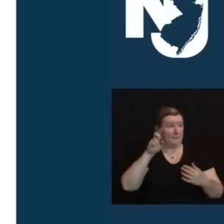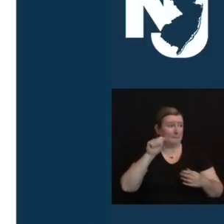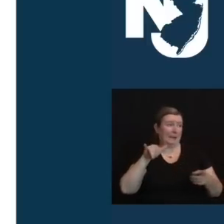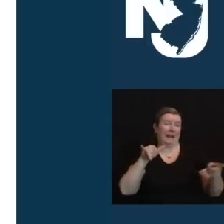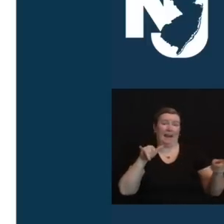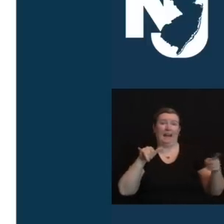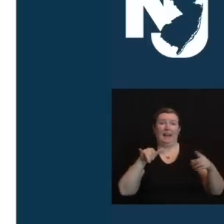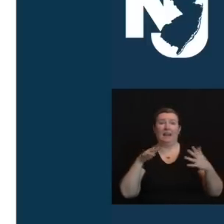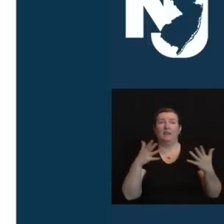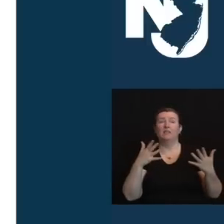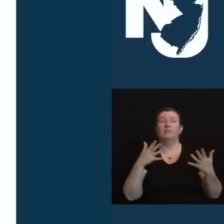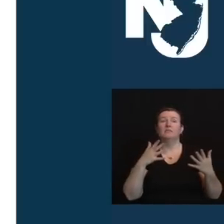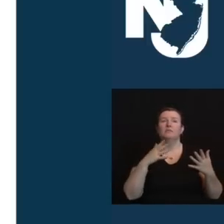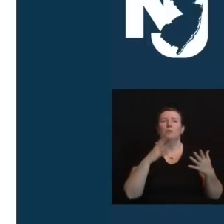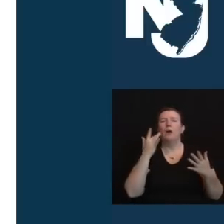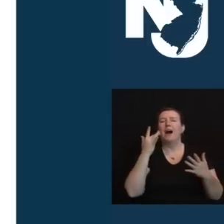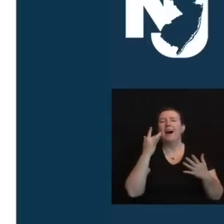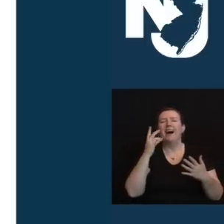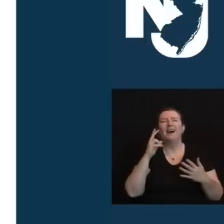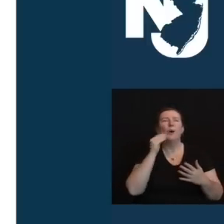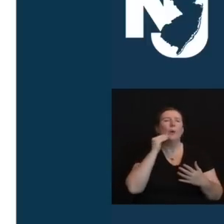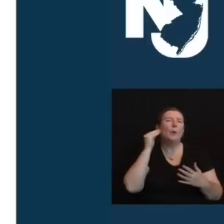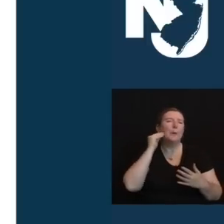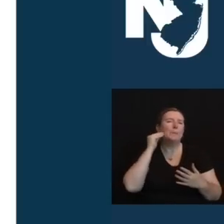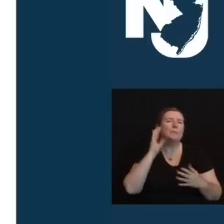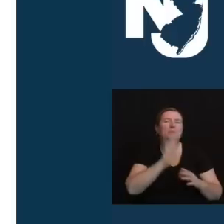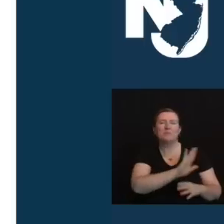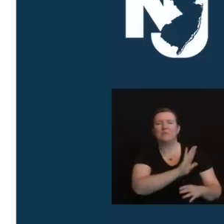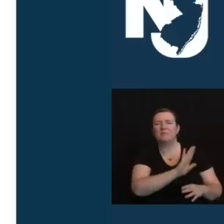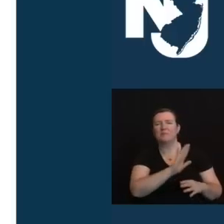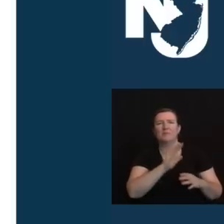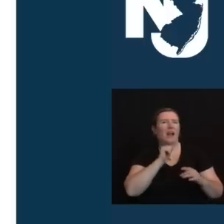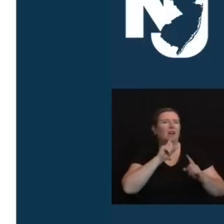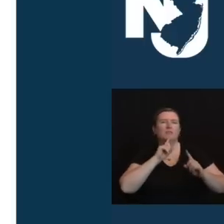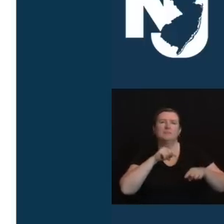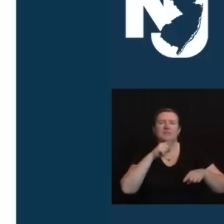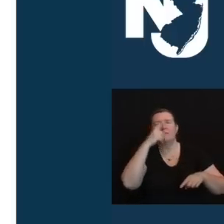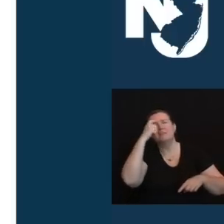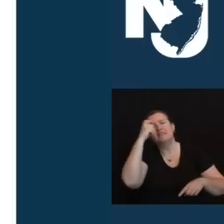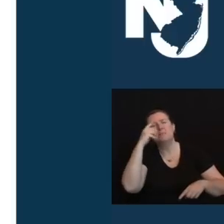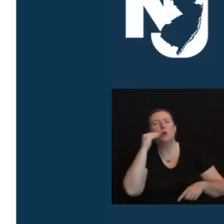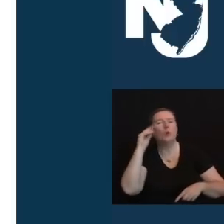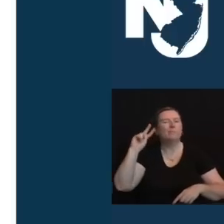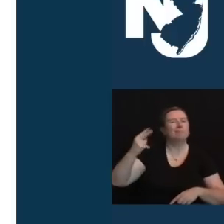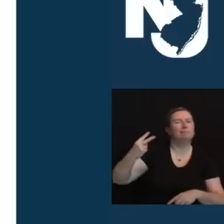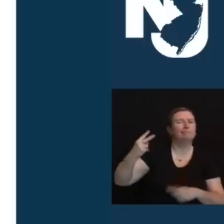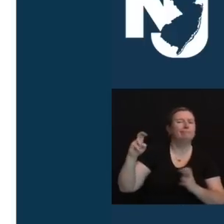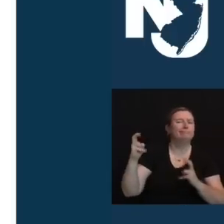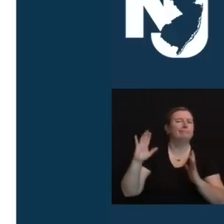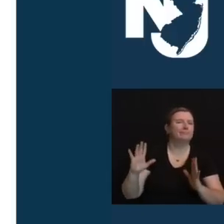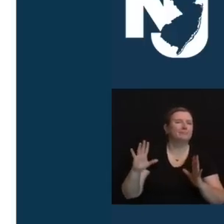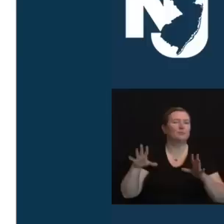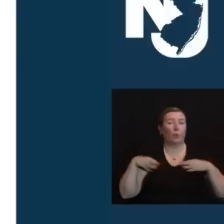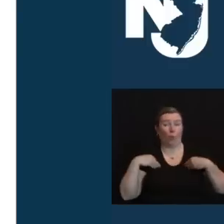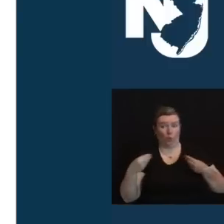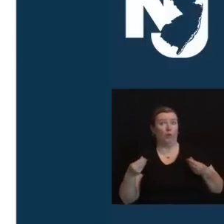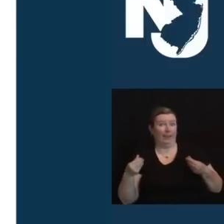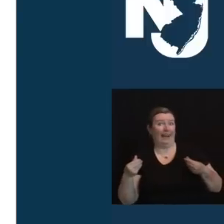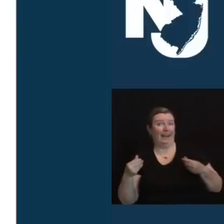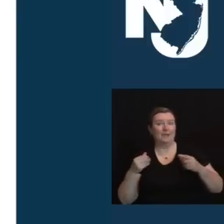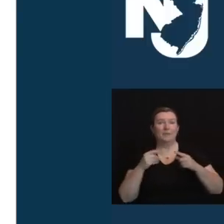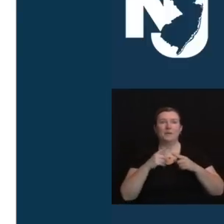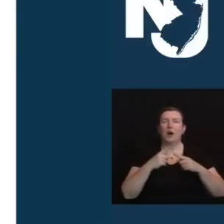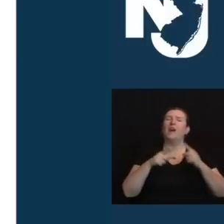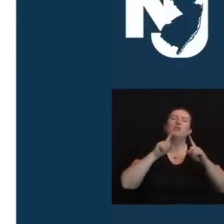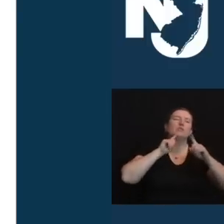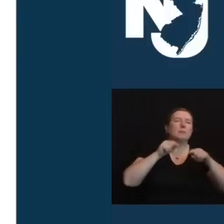being skewed because a lot of the homes which haven't yet responded are summer homes. And these property owners have likely already responded from